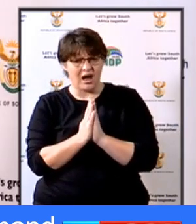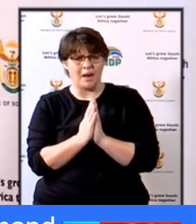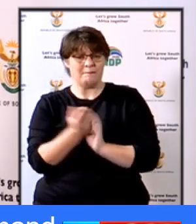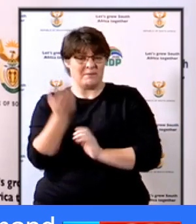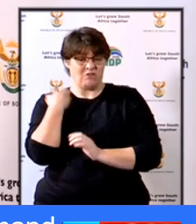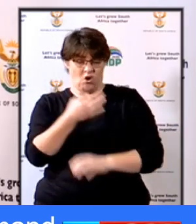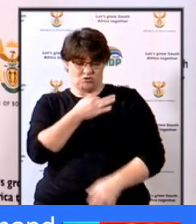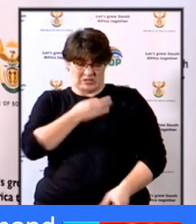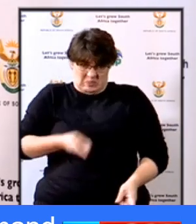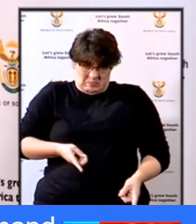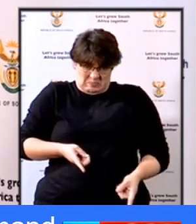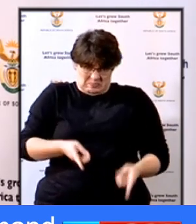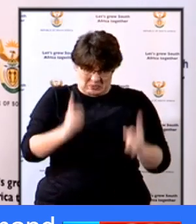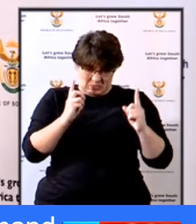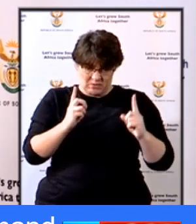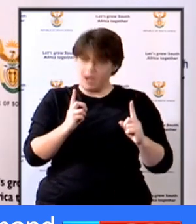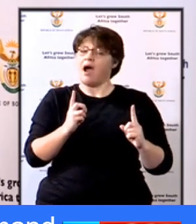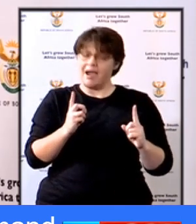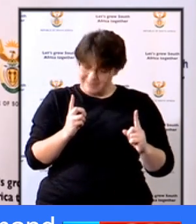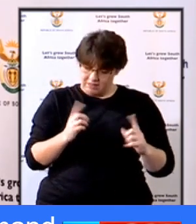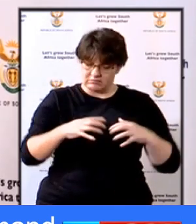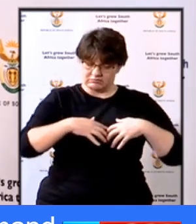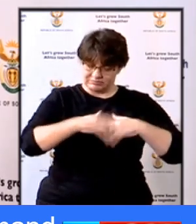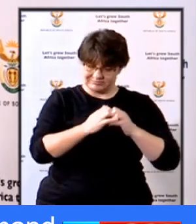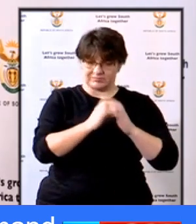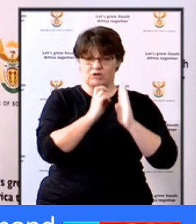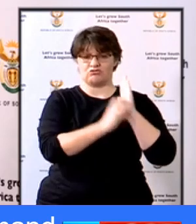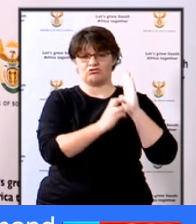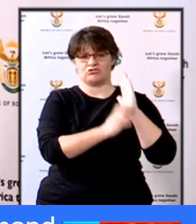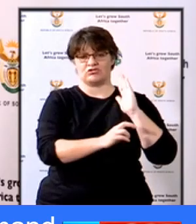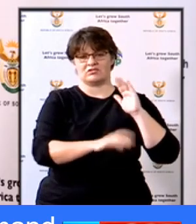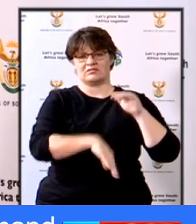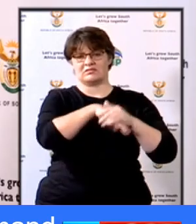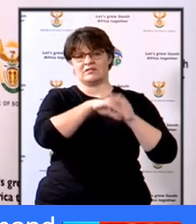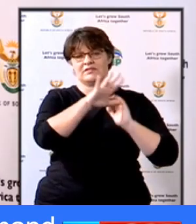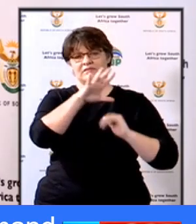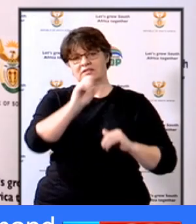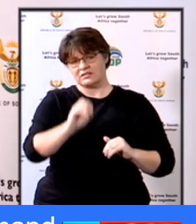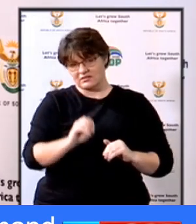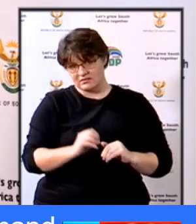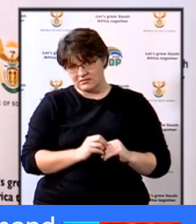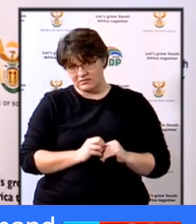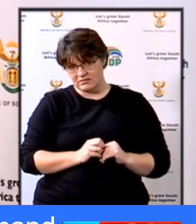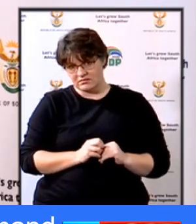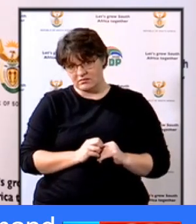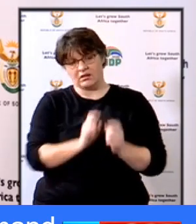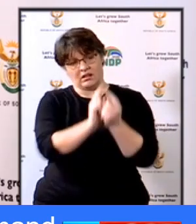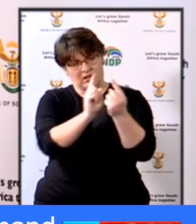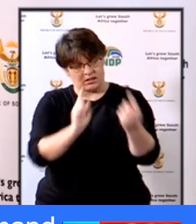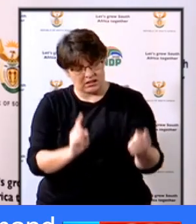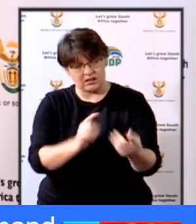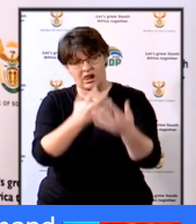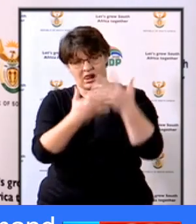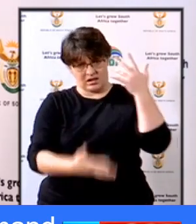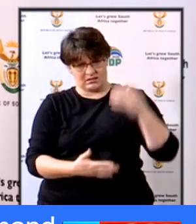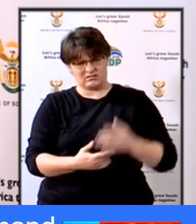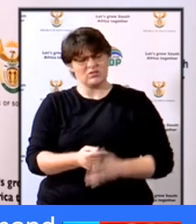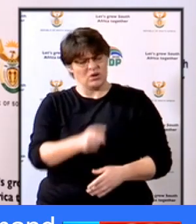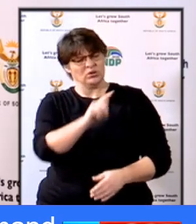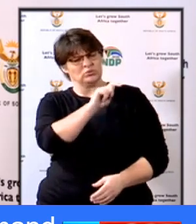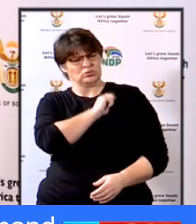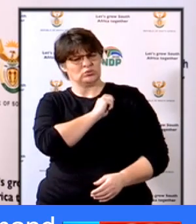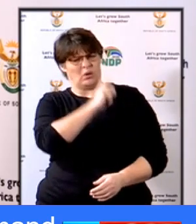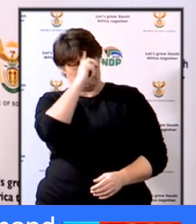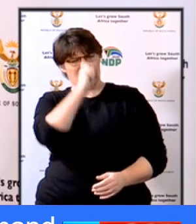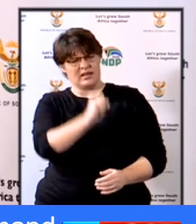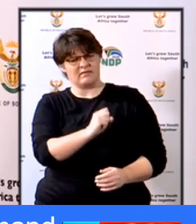posed had we not put in place these measures. Therefore, we are quite convinced that we have